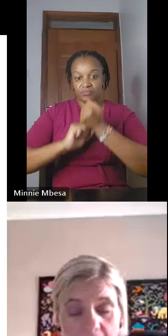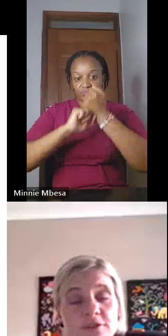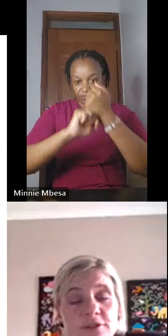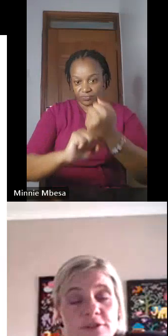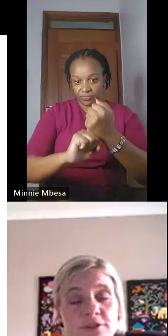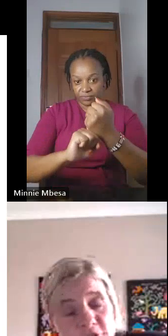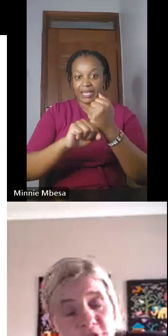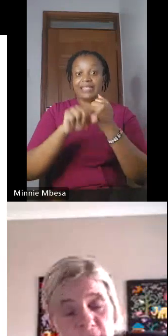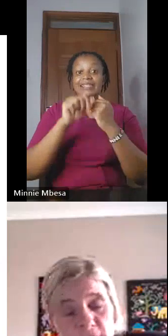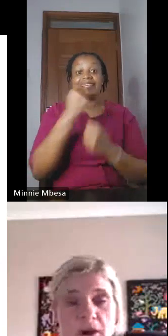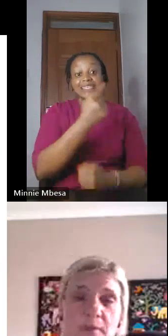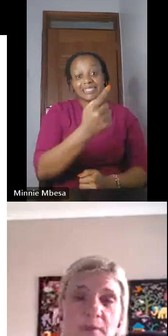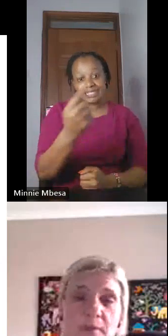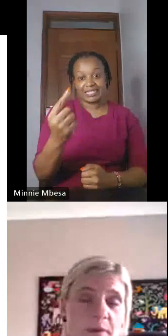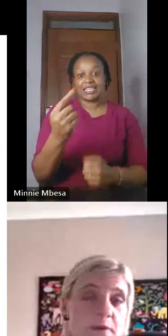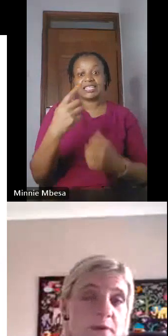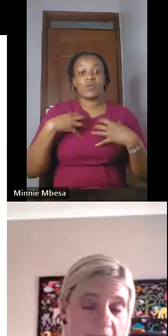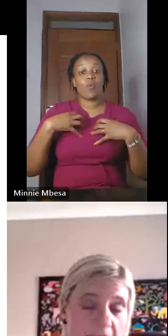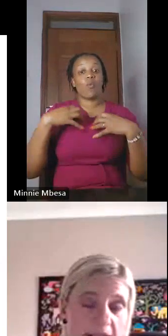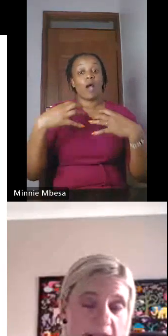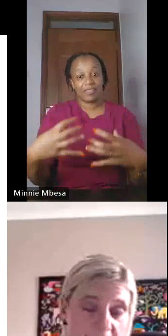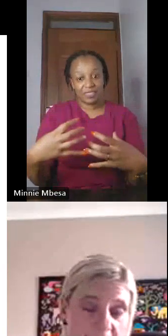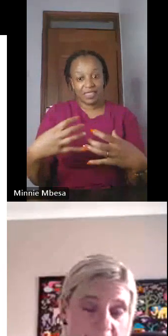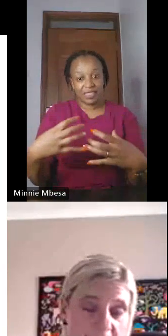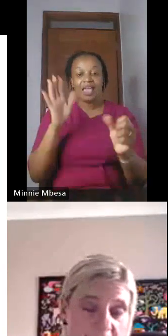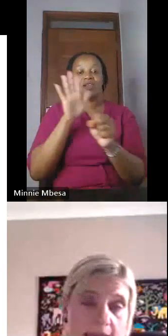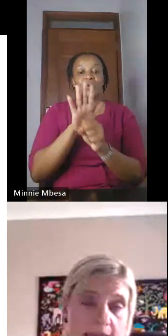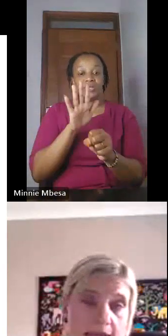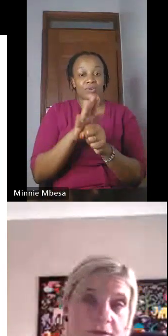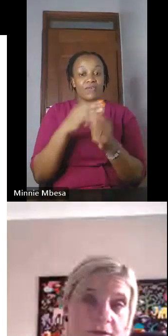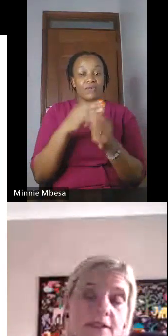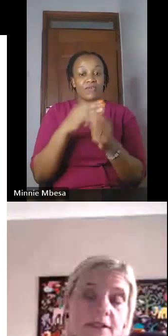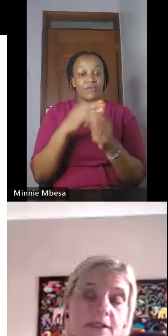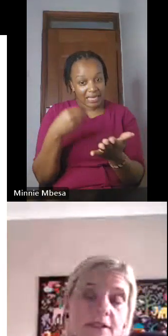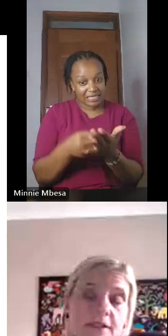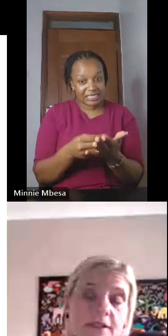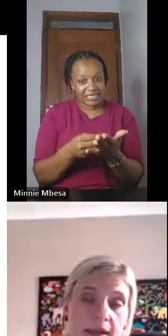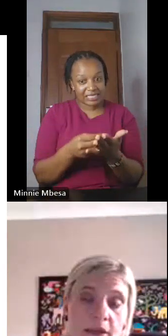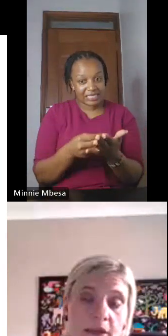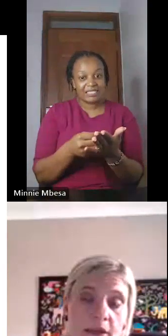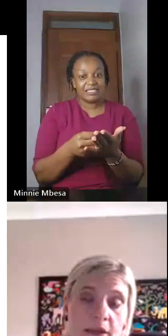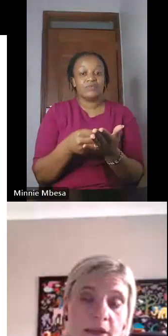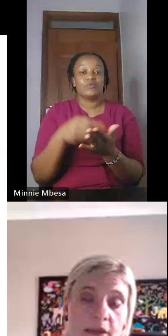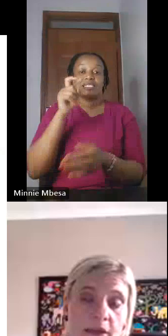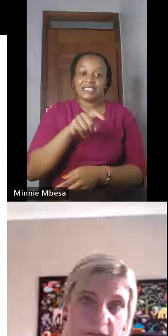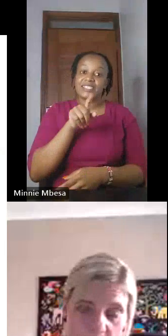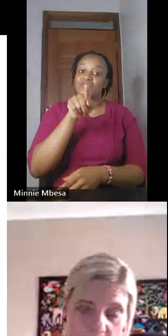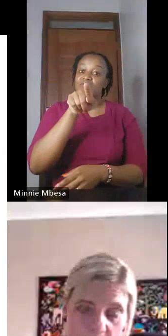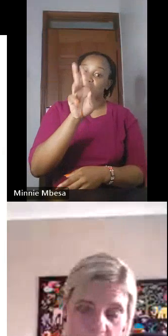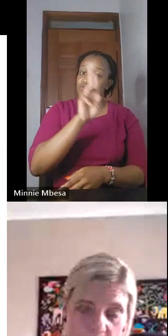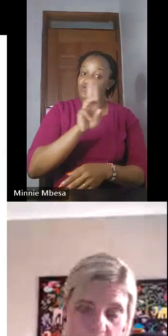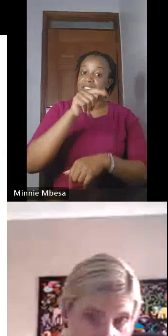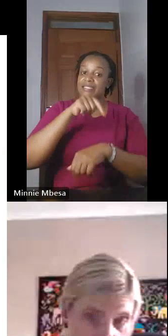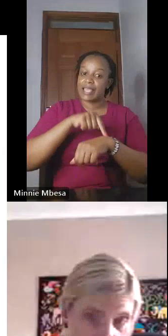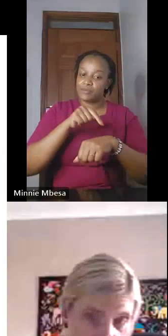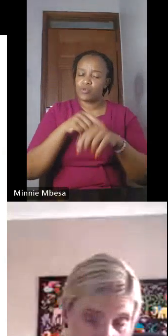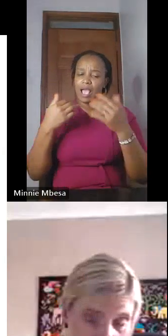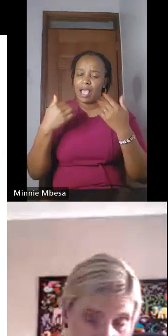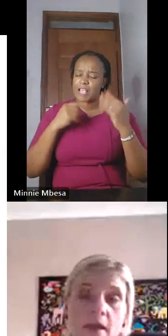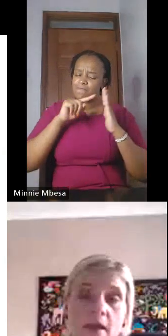money. And so we do require people to take the time and effort to put a comprehensive